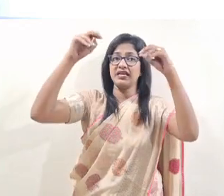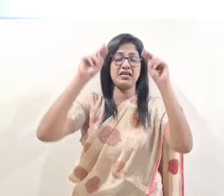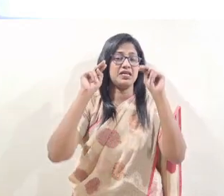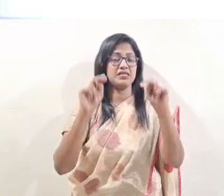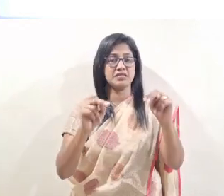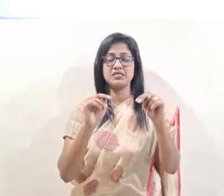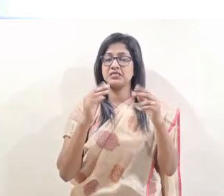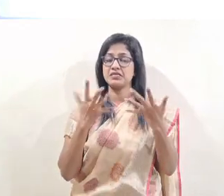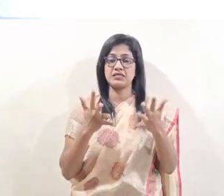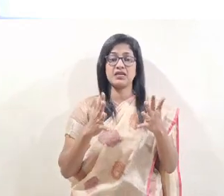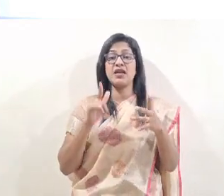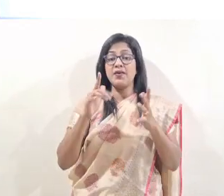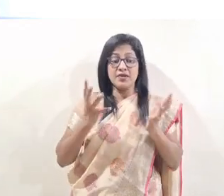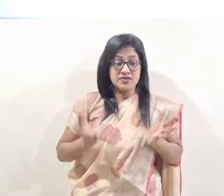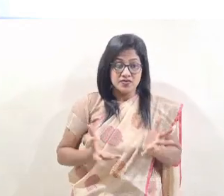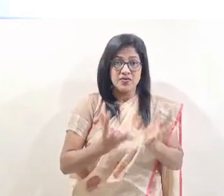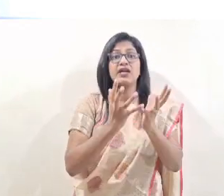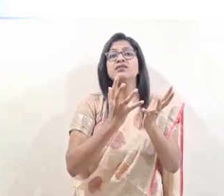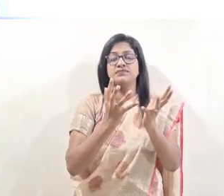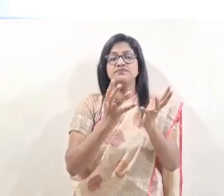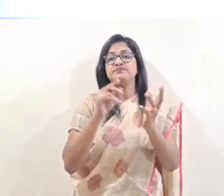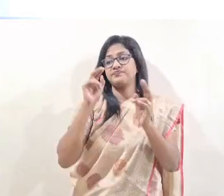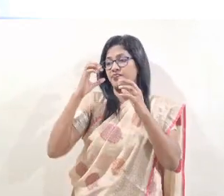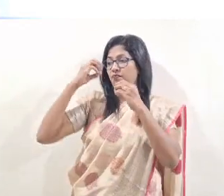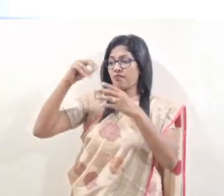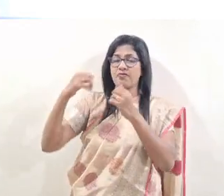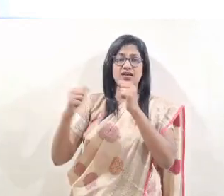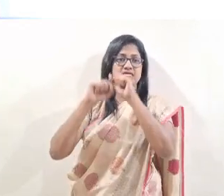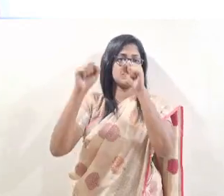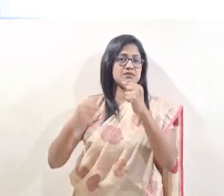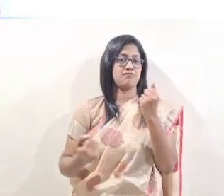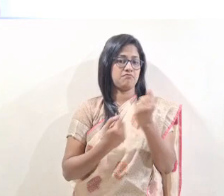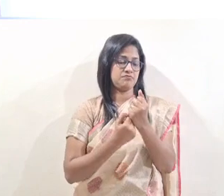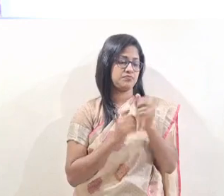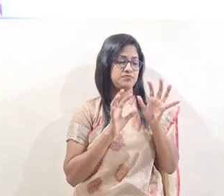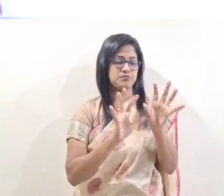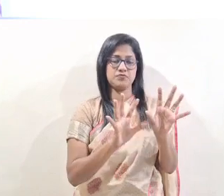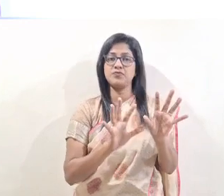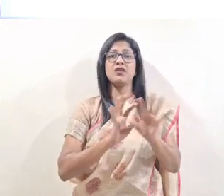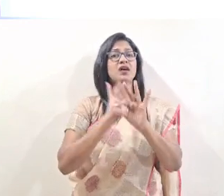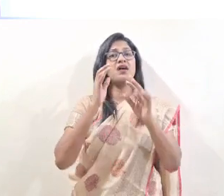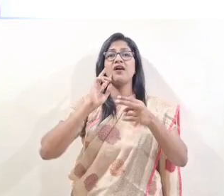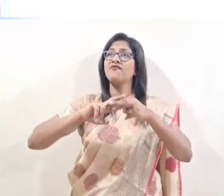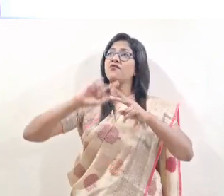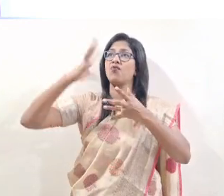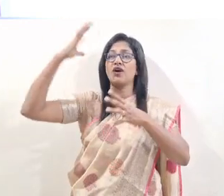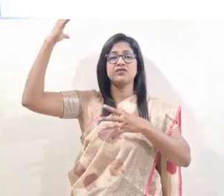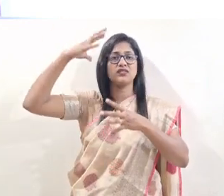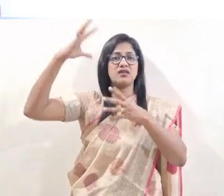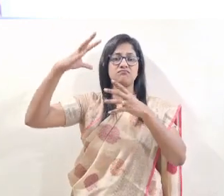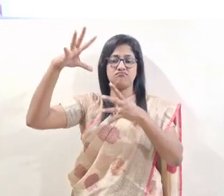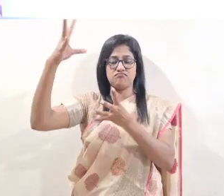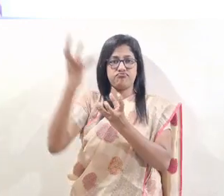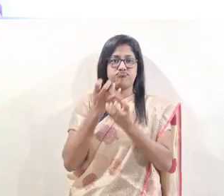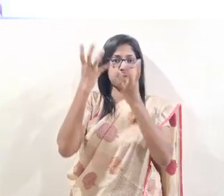systems. Only when we require to boost it, then we require an electrical system. Otherwise, it is all gravitationally fed.